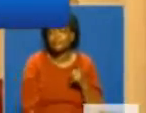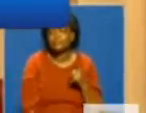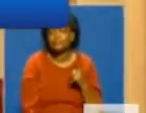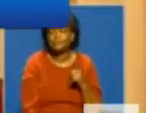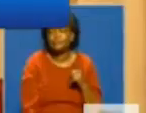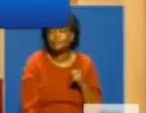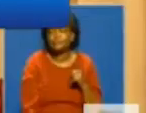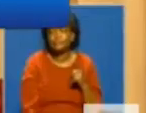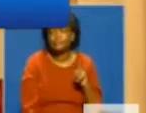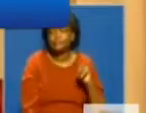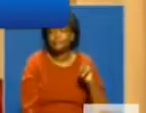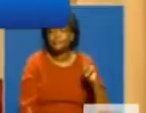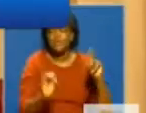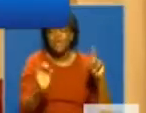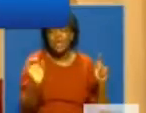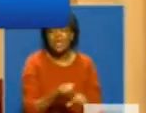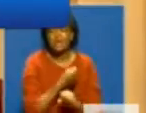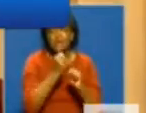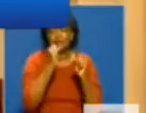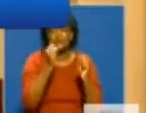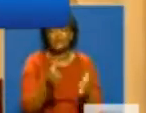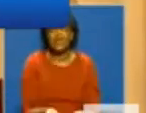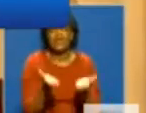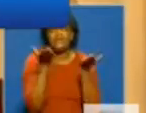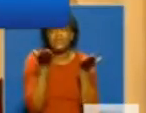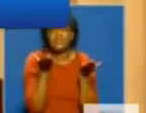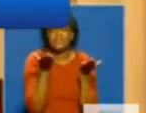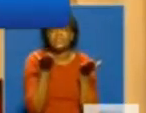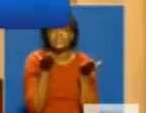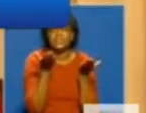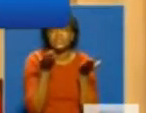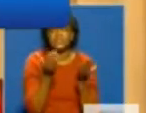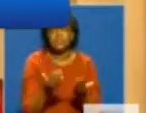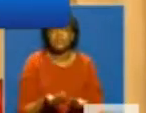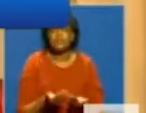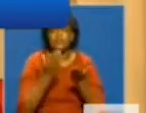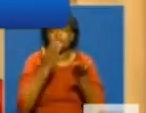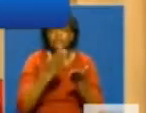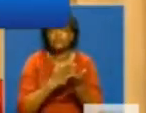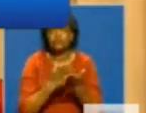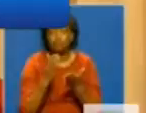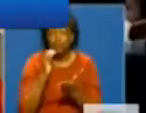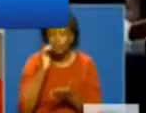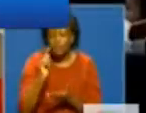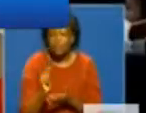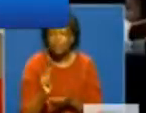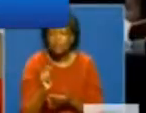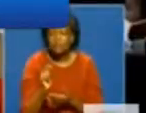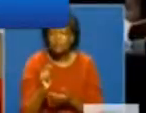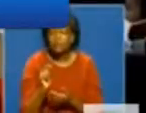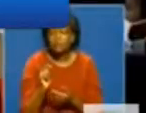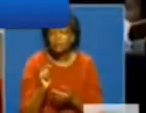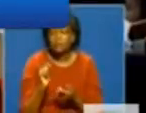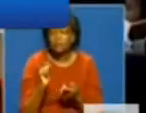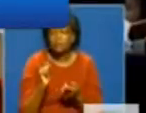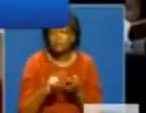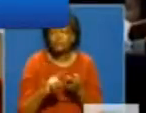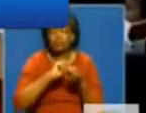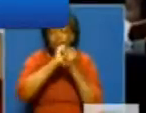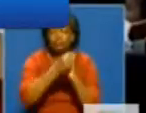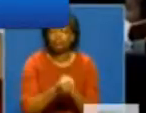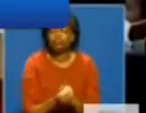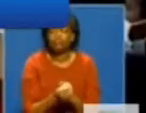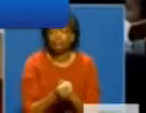you cannot elevate a provision in a schedule of an act to essentially amend